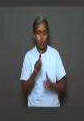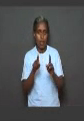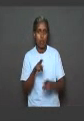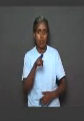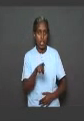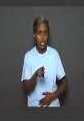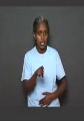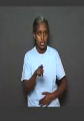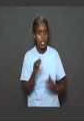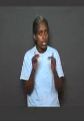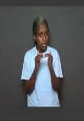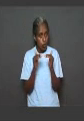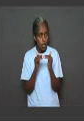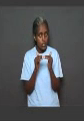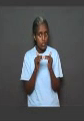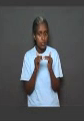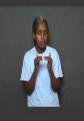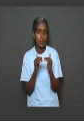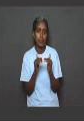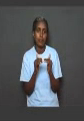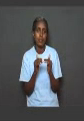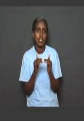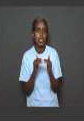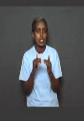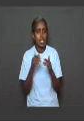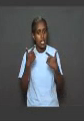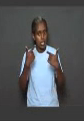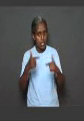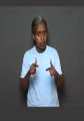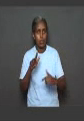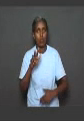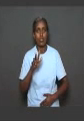x equals the limit of